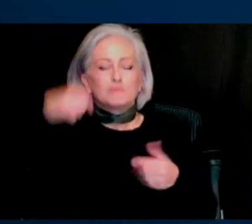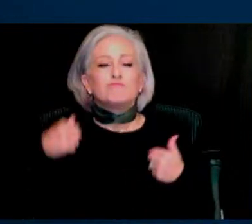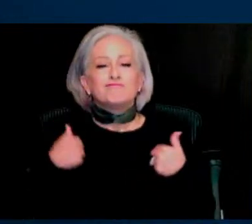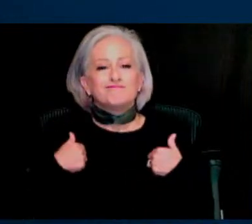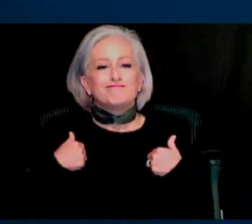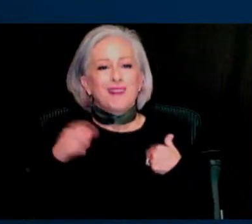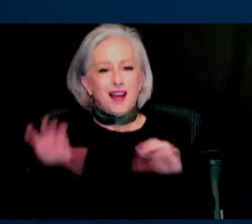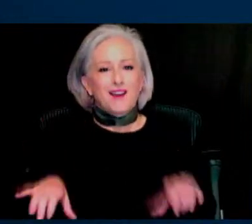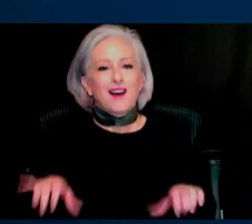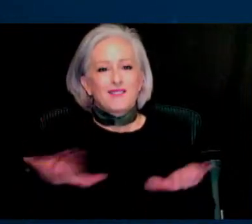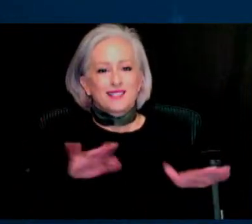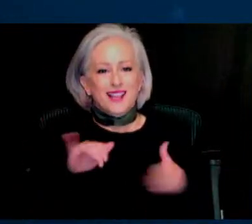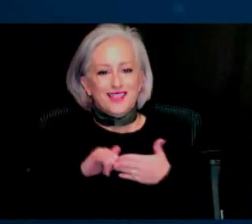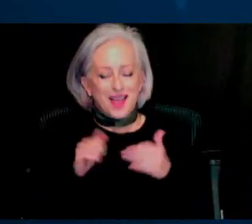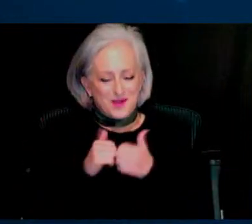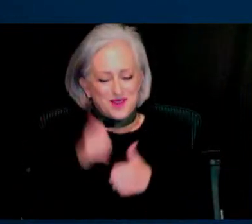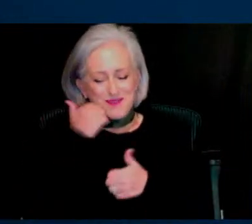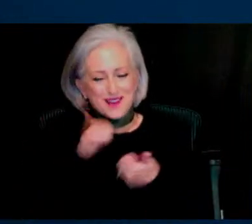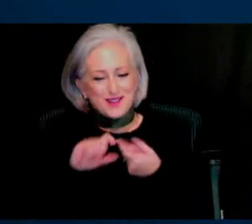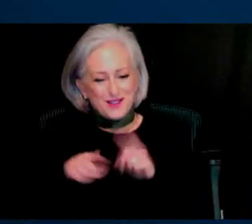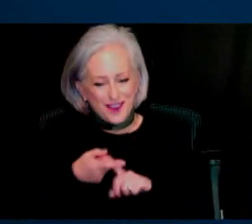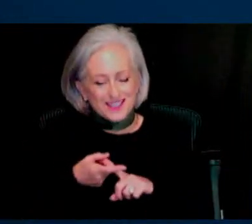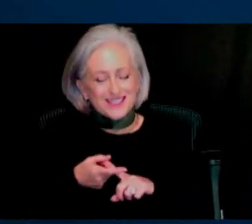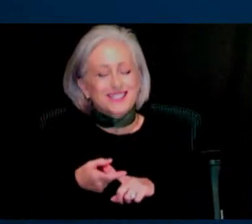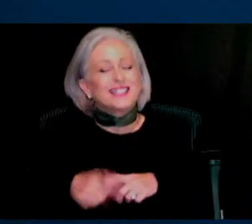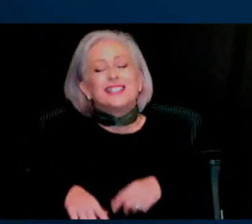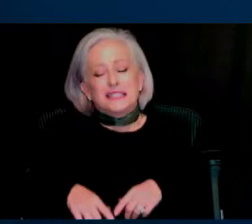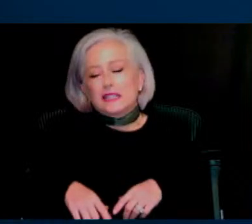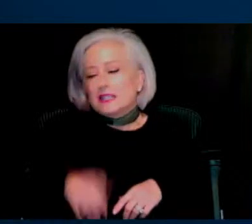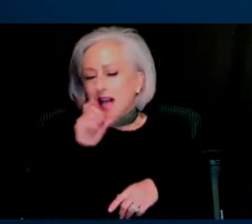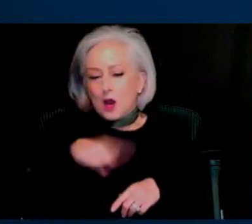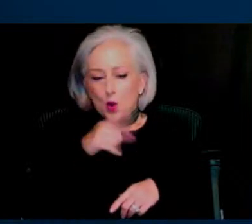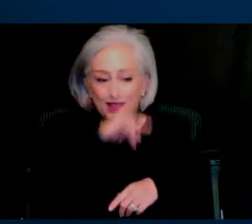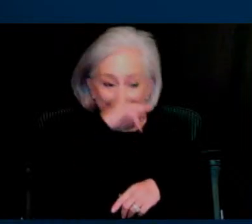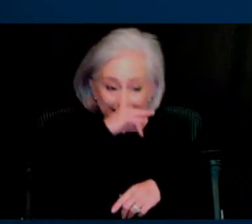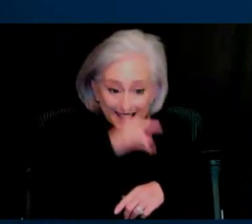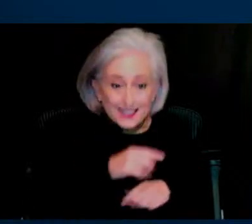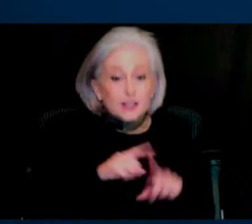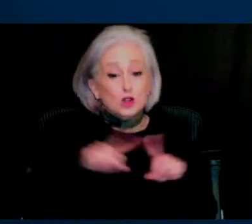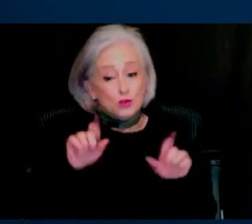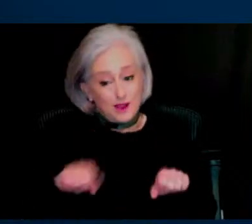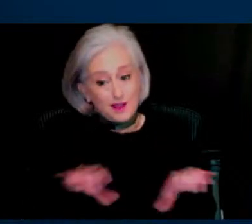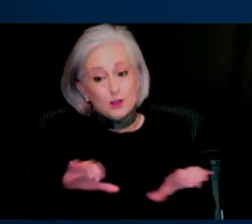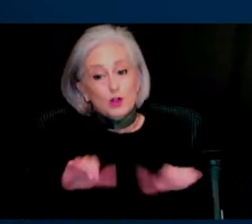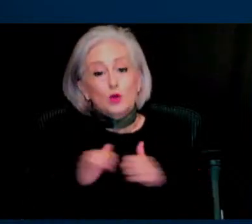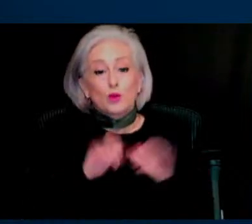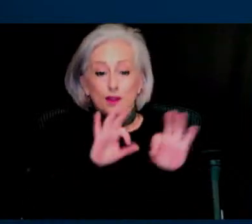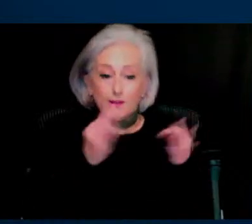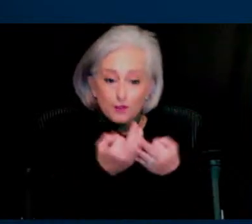it's not just your kids. So you can do this with friends and your colleagues. Just pick a